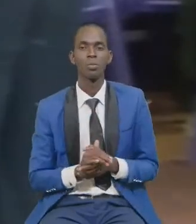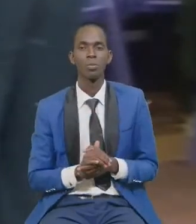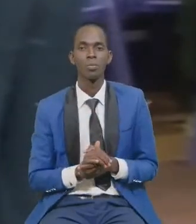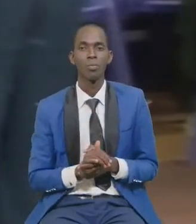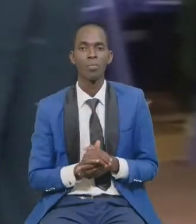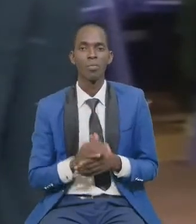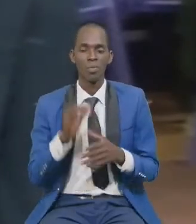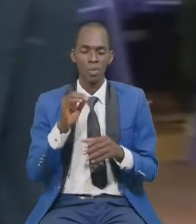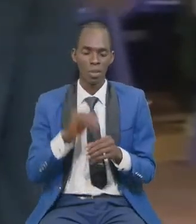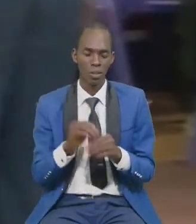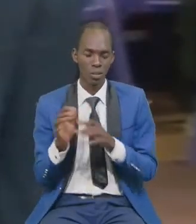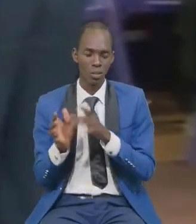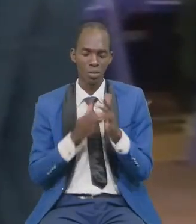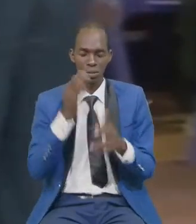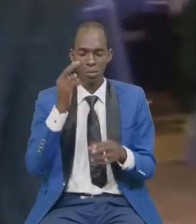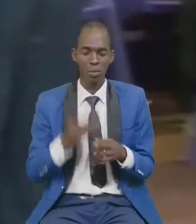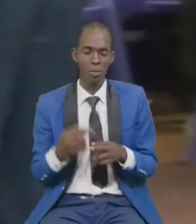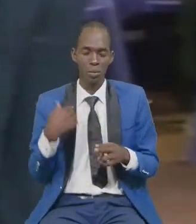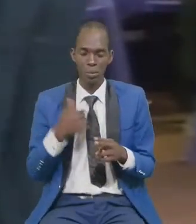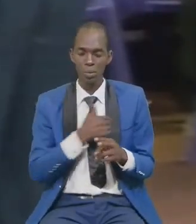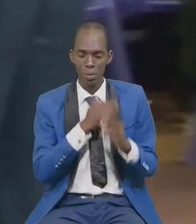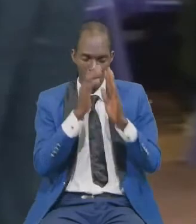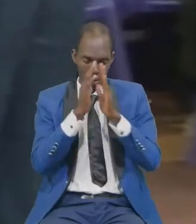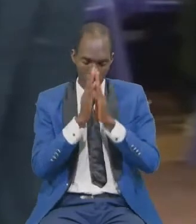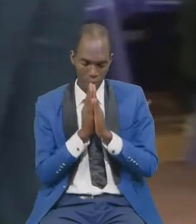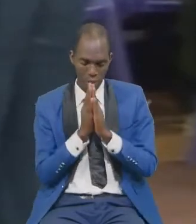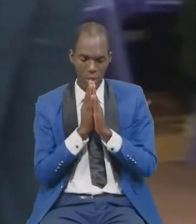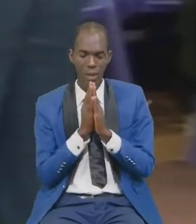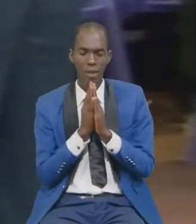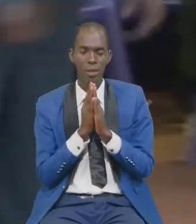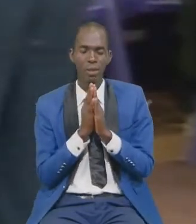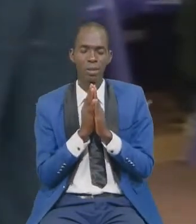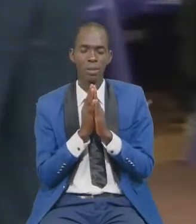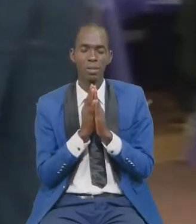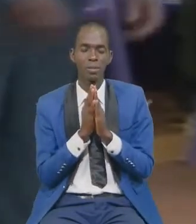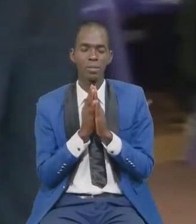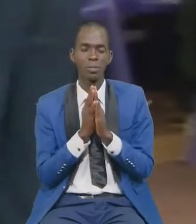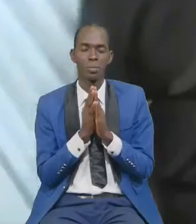In Jesus' name we pray.